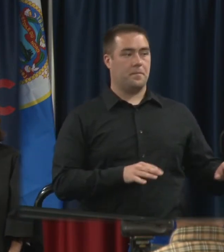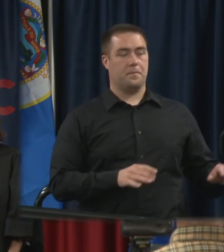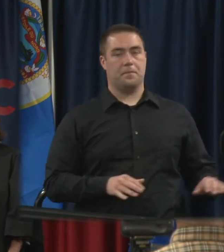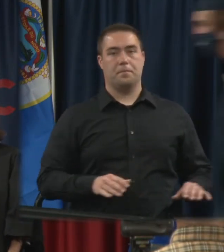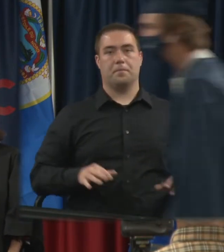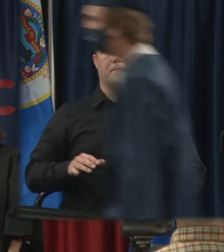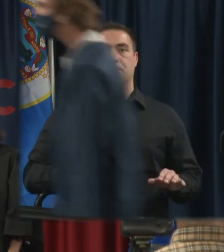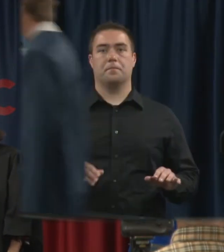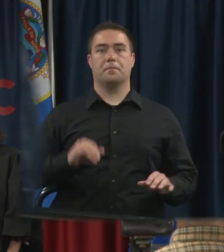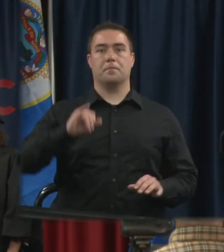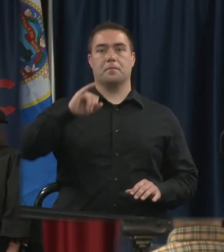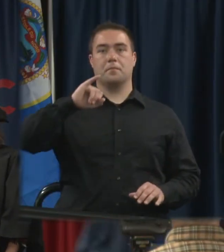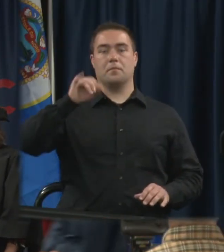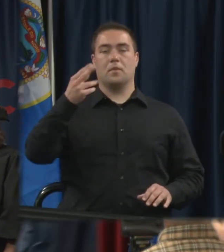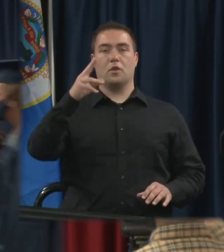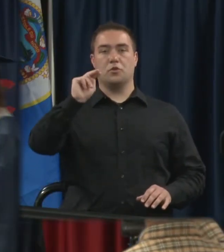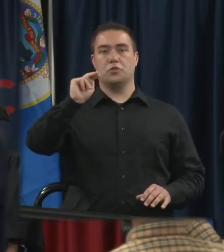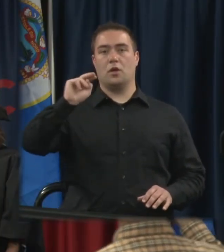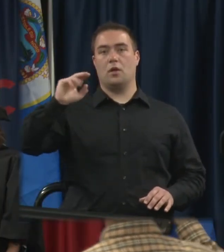John Paul Thawald.